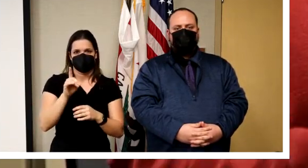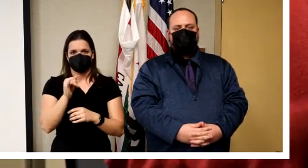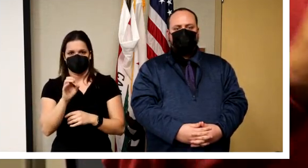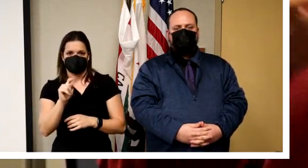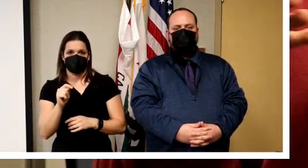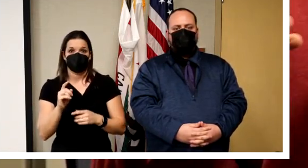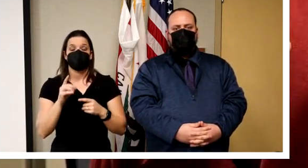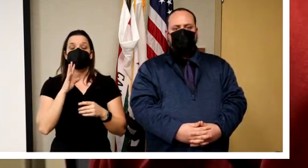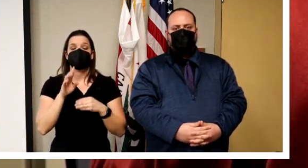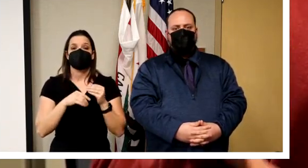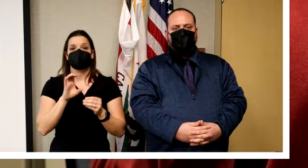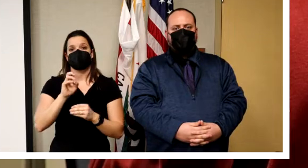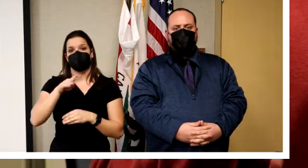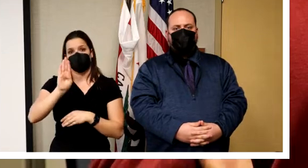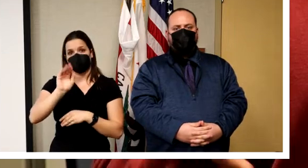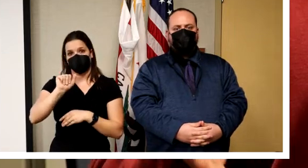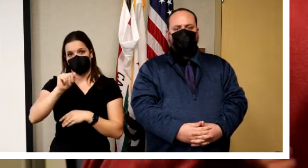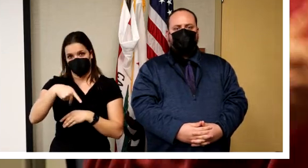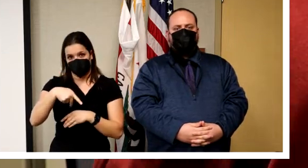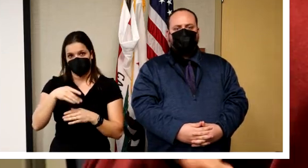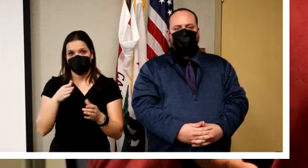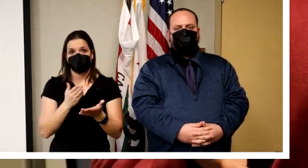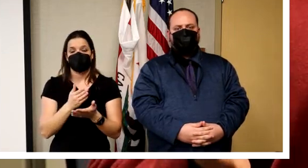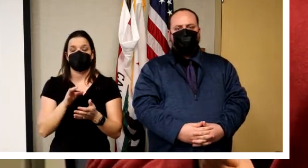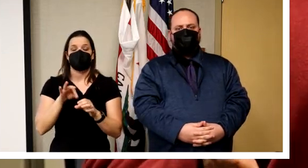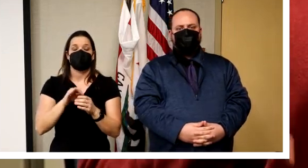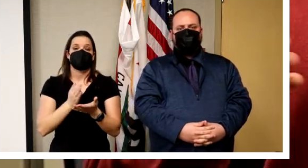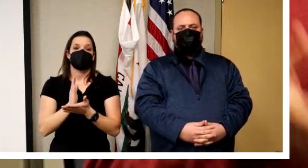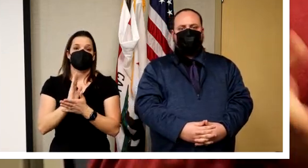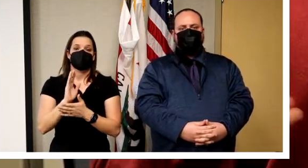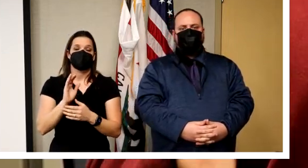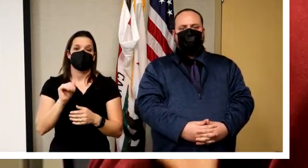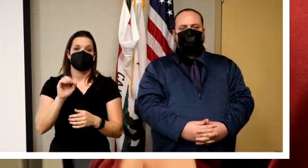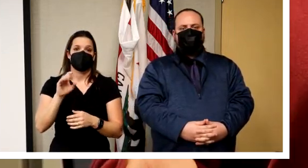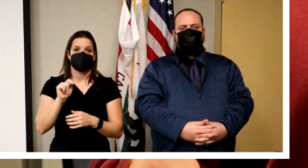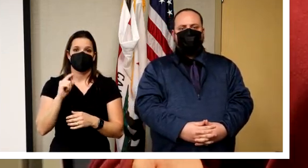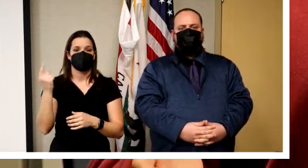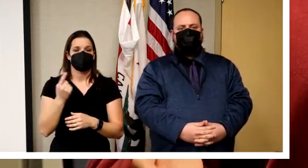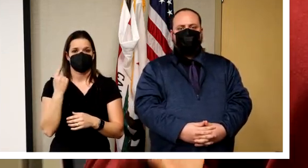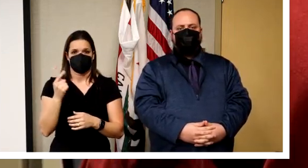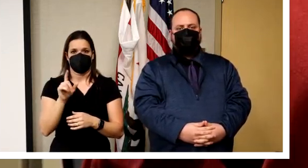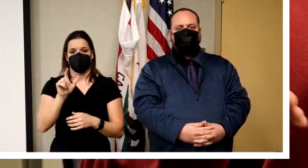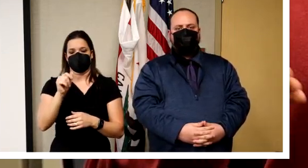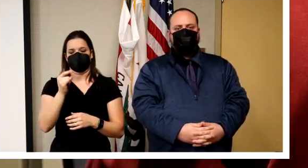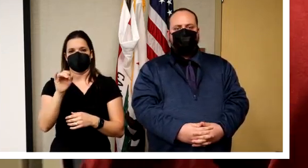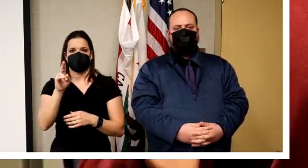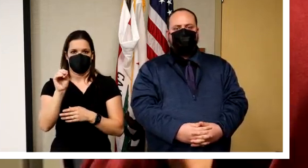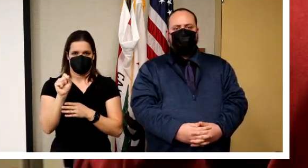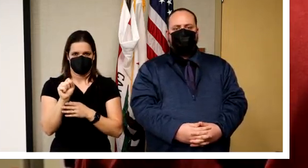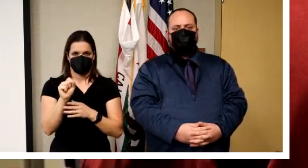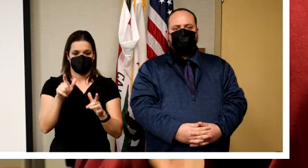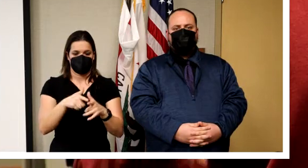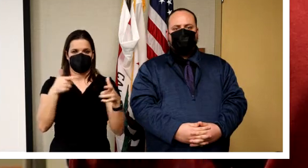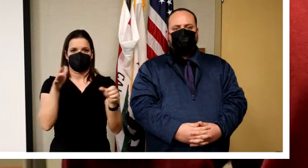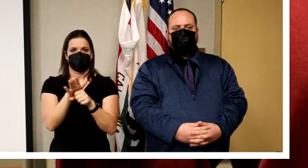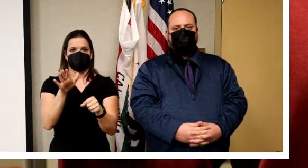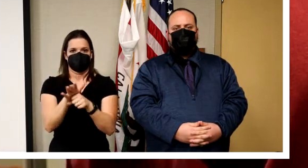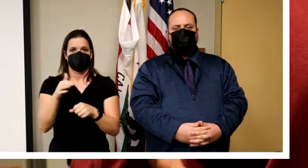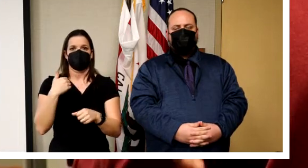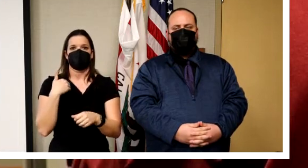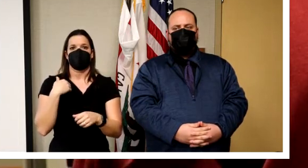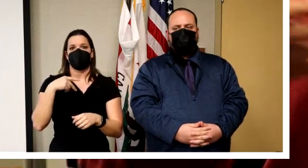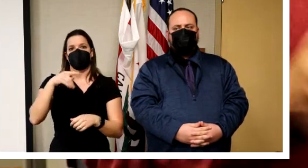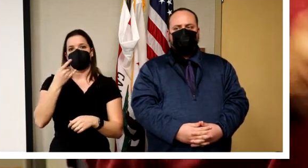about CVAP for the Voting Rights Act and analysis of that, it's always Latinos in the Central Valley. They're the ones that are large enough to have